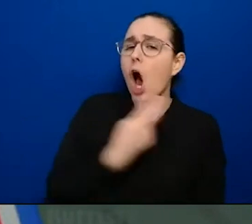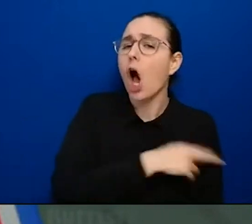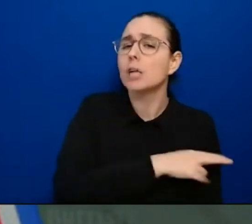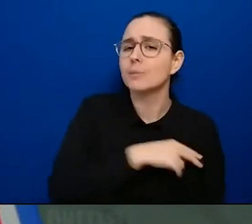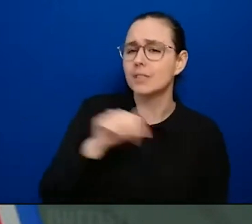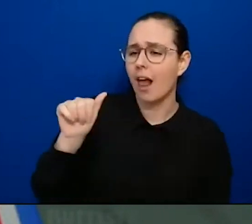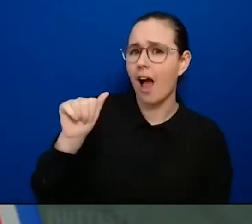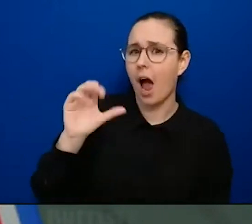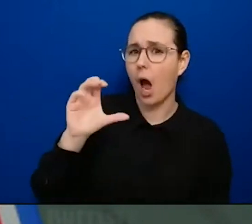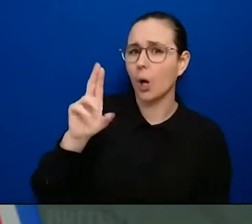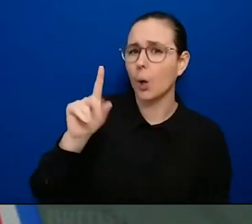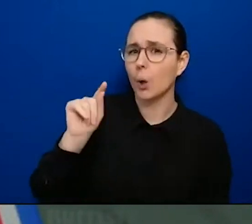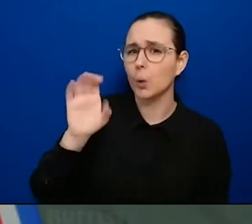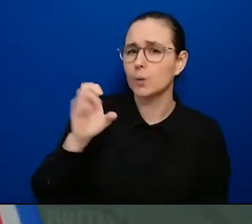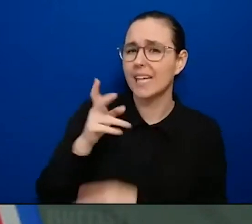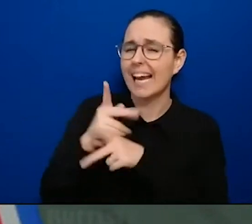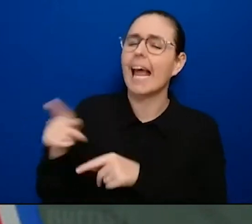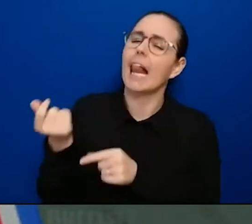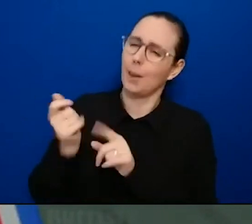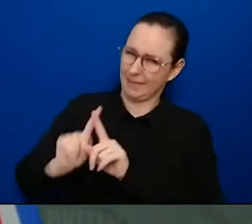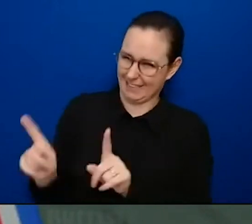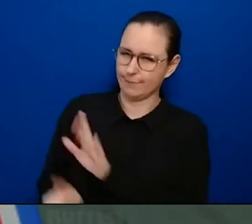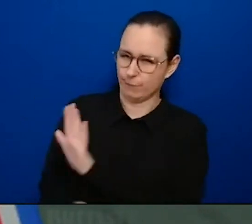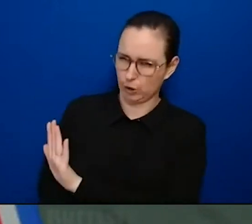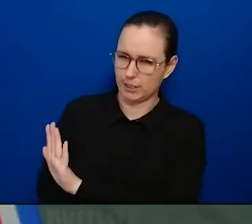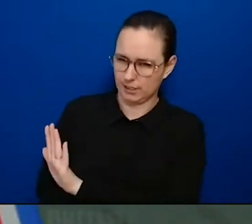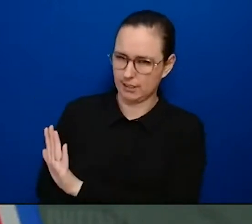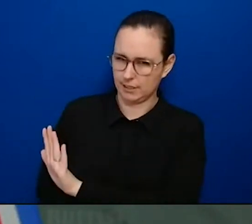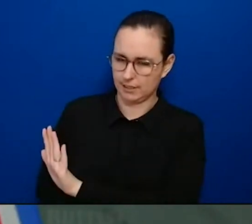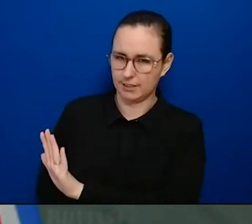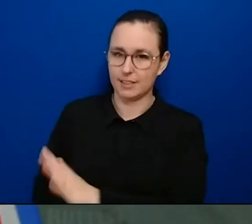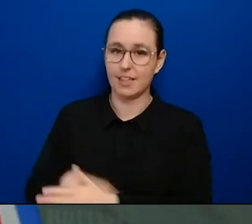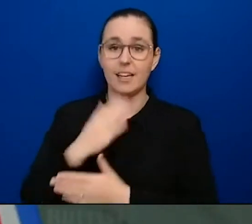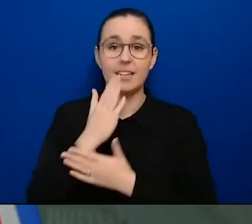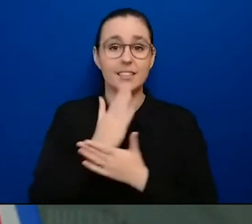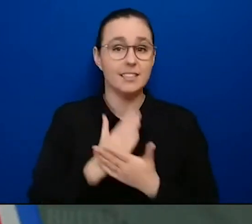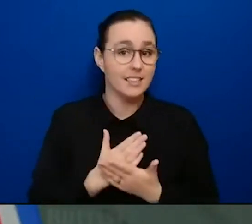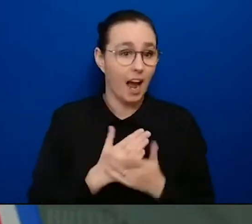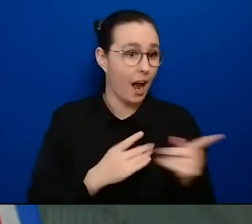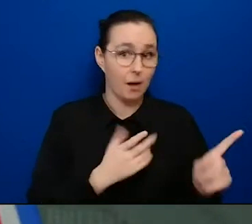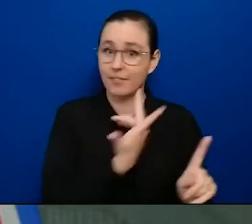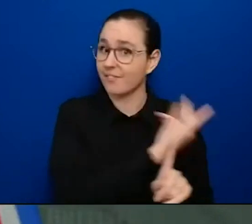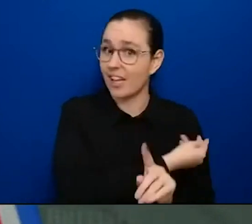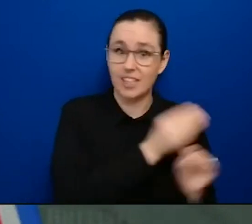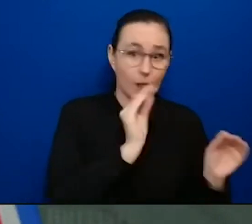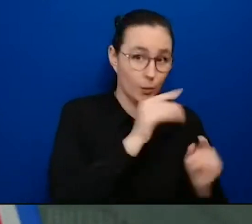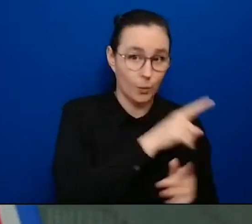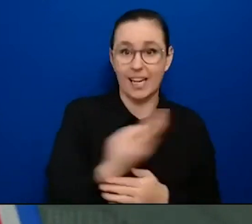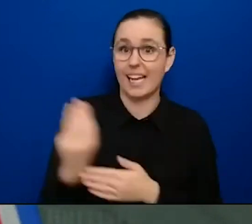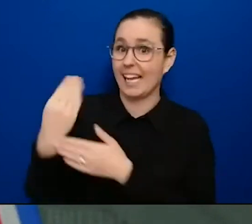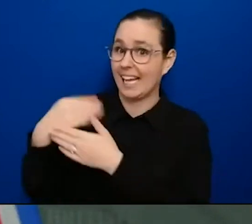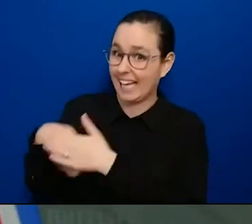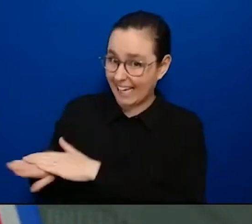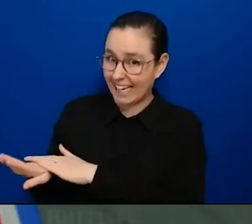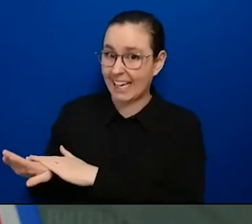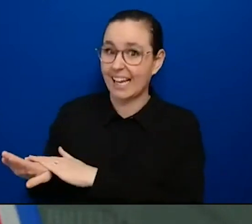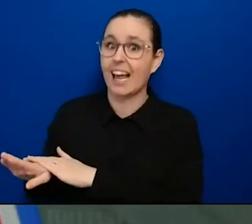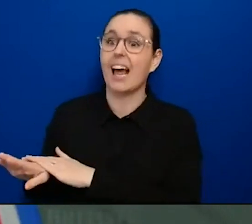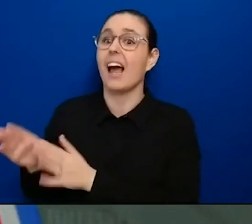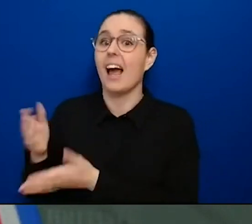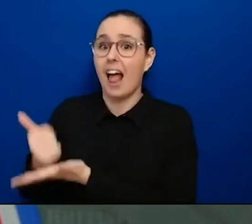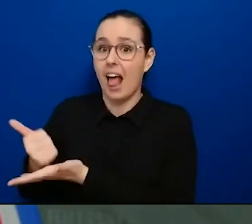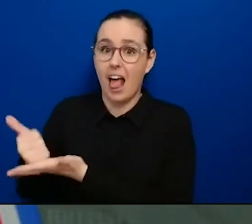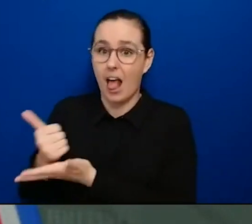new patients related to COVID-19 are coming into the hospital and vaccinated to get the care that they need. But that said, the